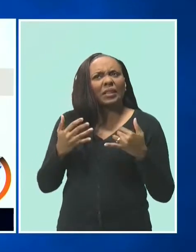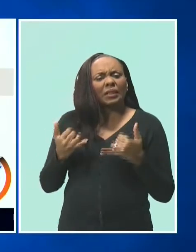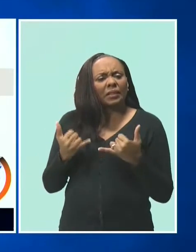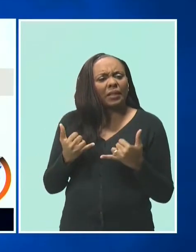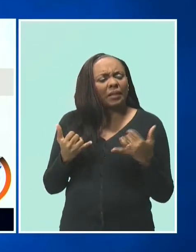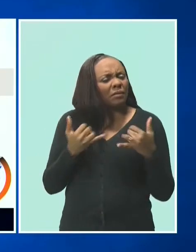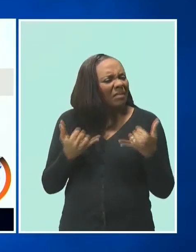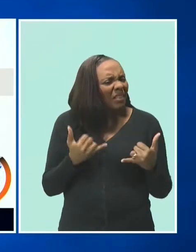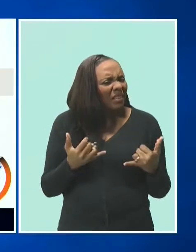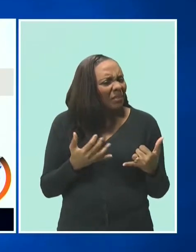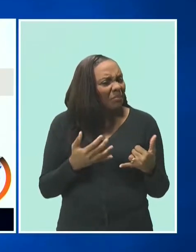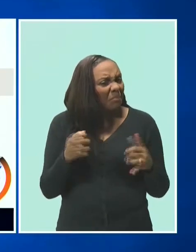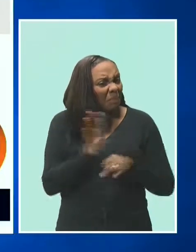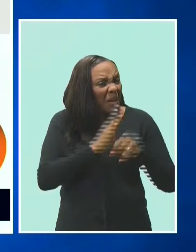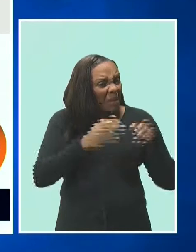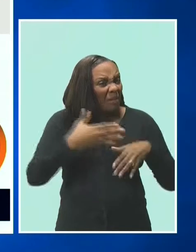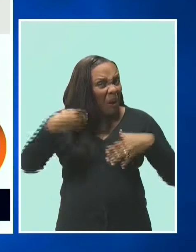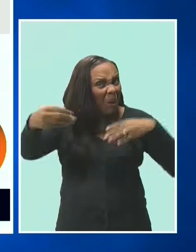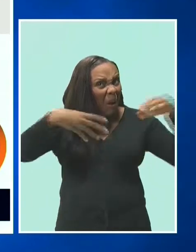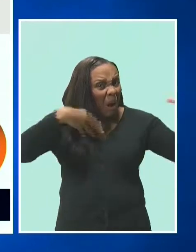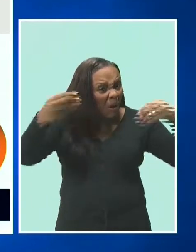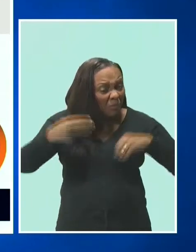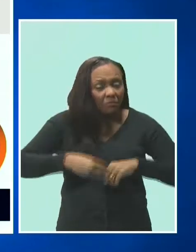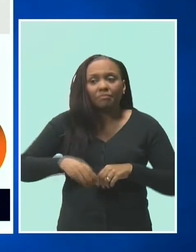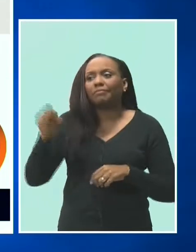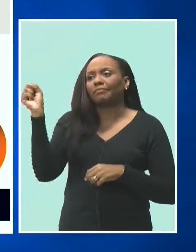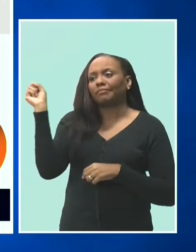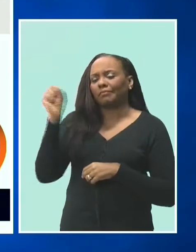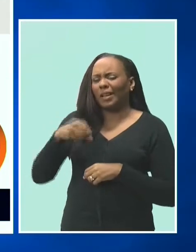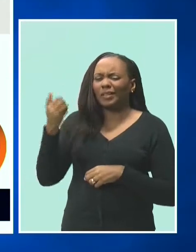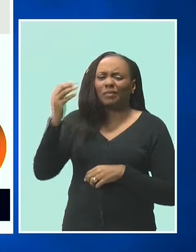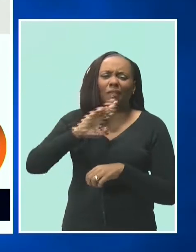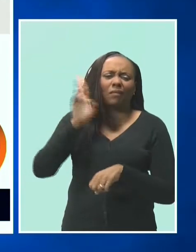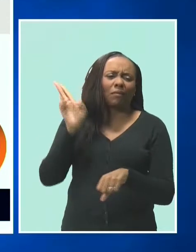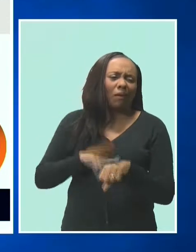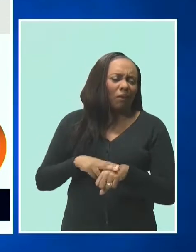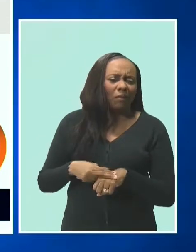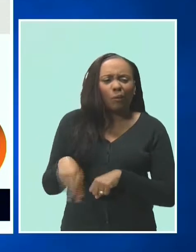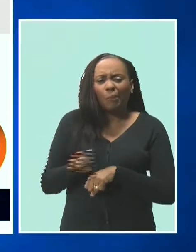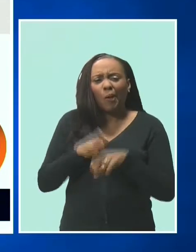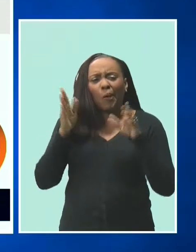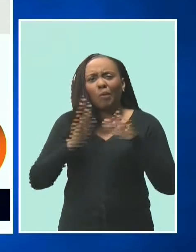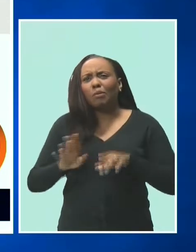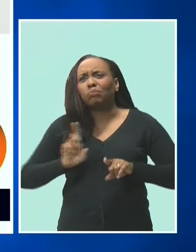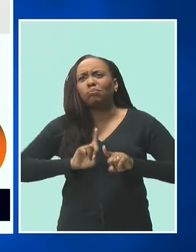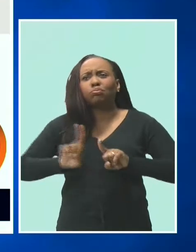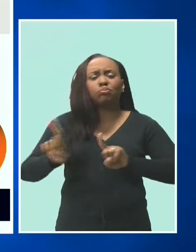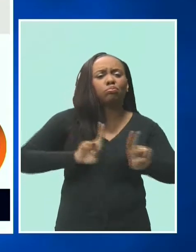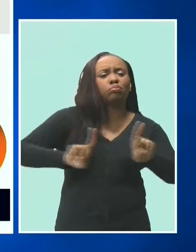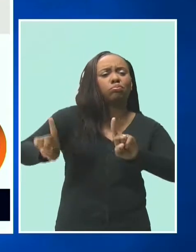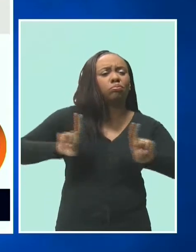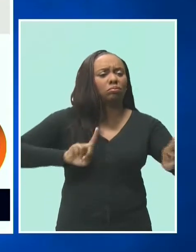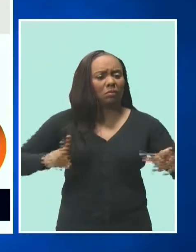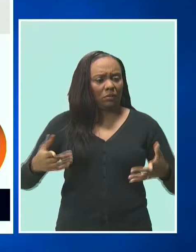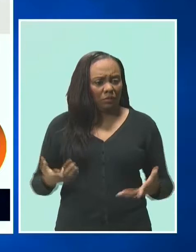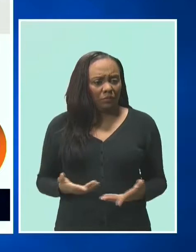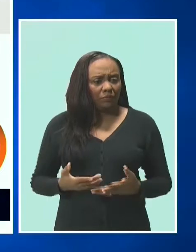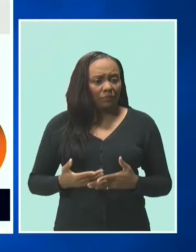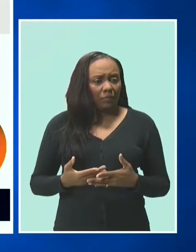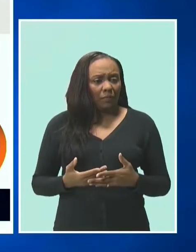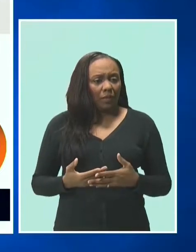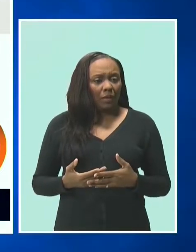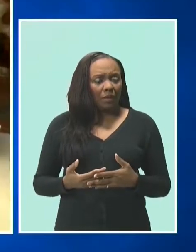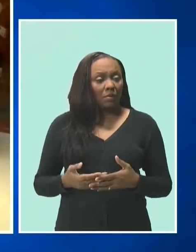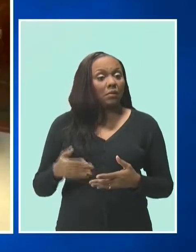Of course, you know how we are, very much so. Our teams observed Barbadians taking advantage of some of the businesses now exempt. Actually, they were